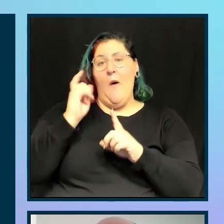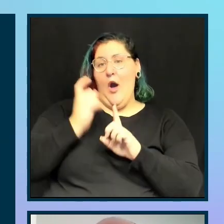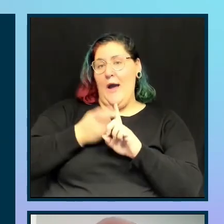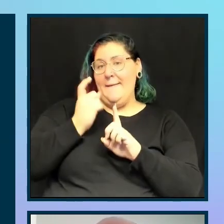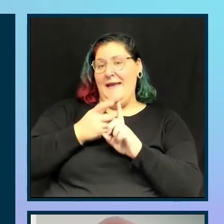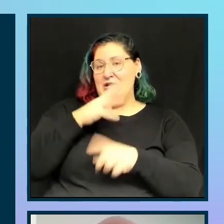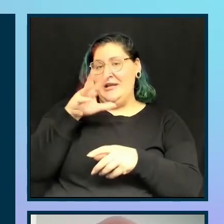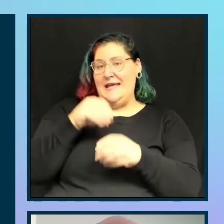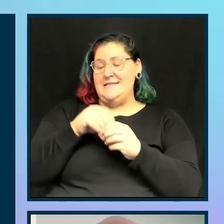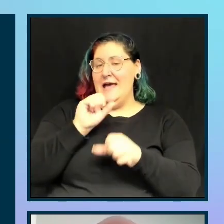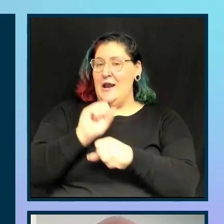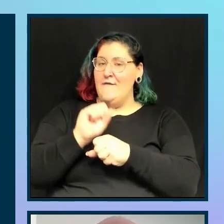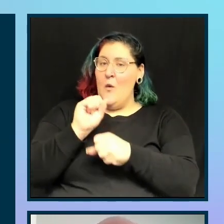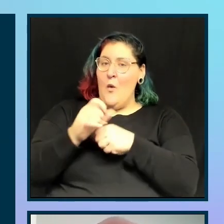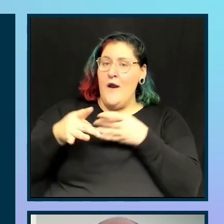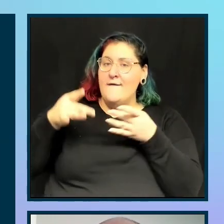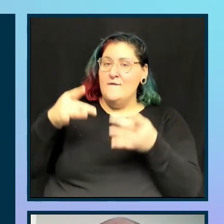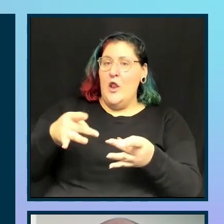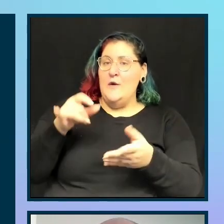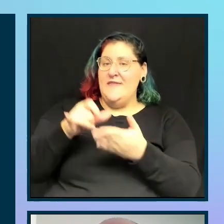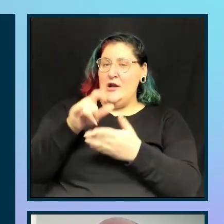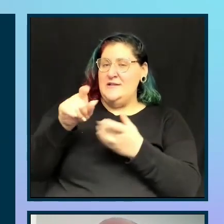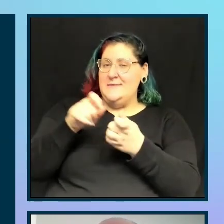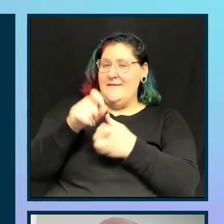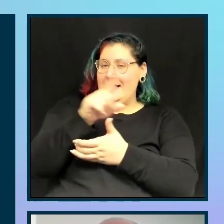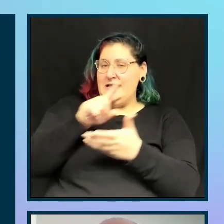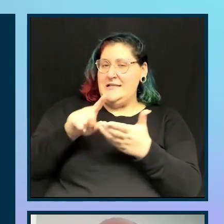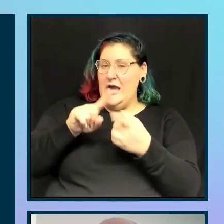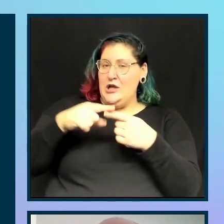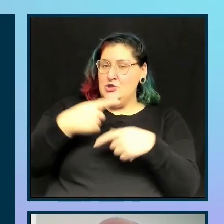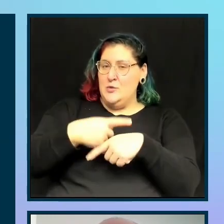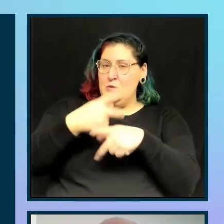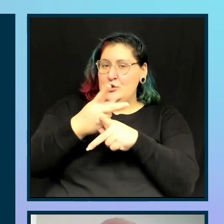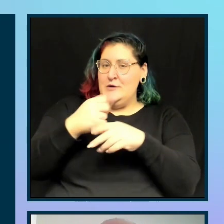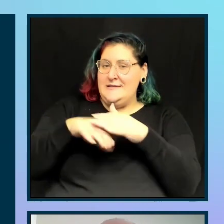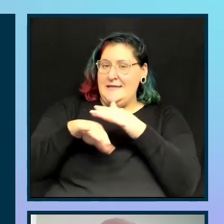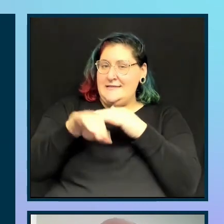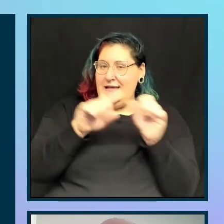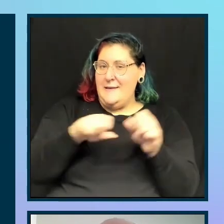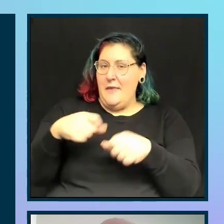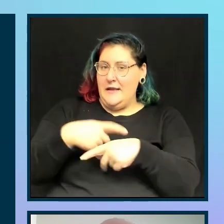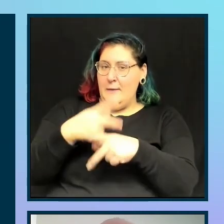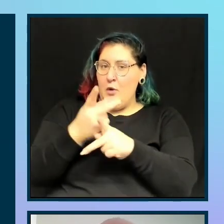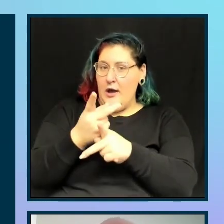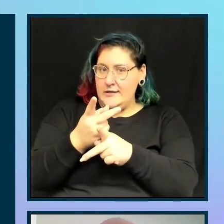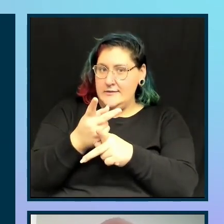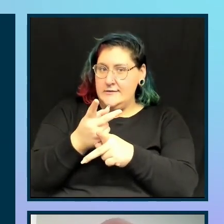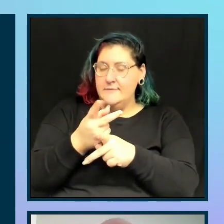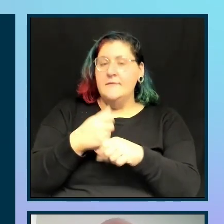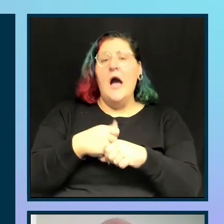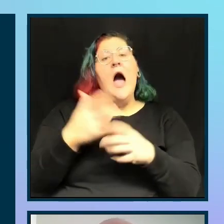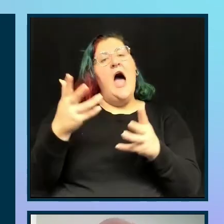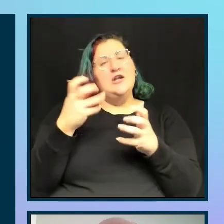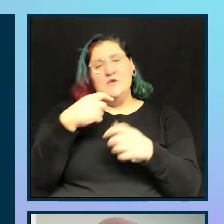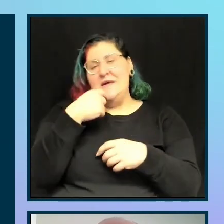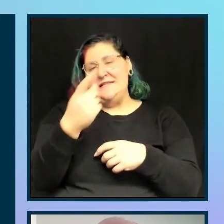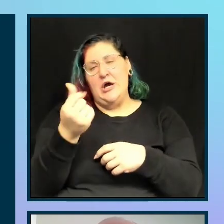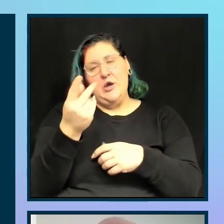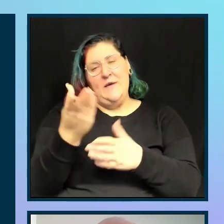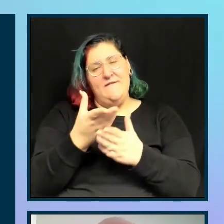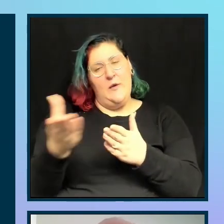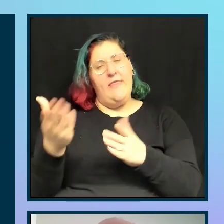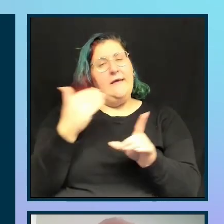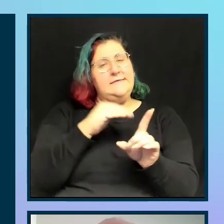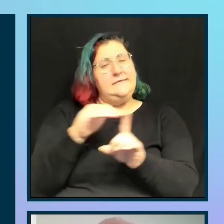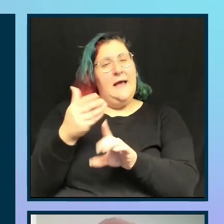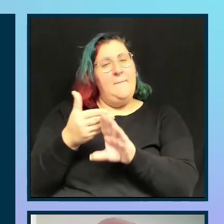that are designed to produce accessible products. For purposes with the distribution for the deck, I just want to do a couple of housekeeping things before I get